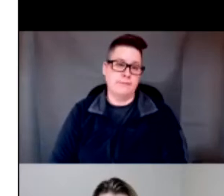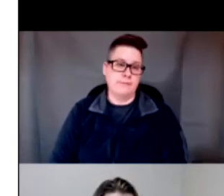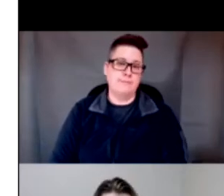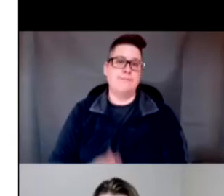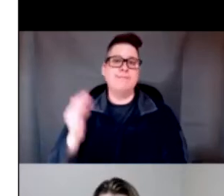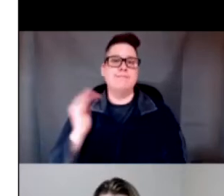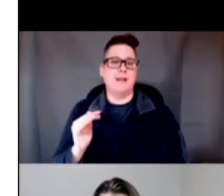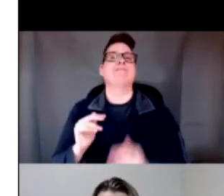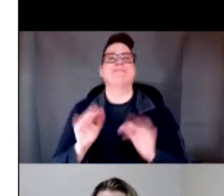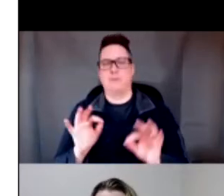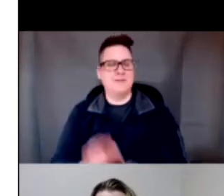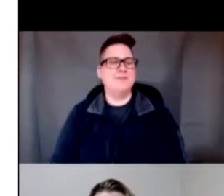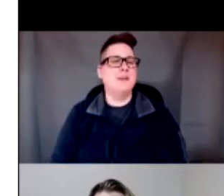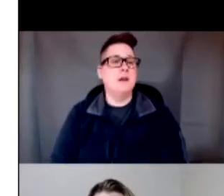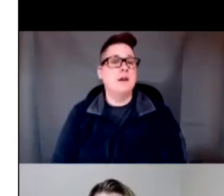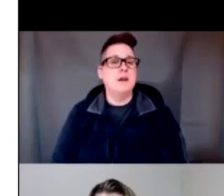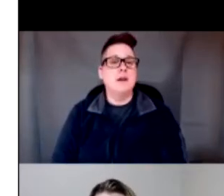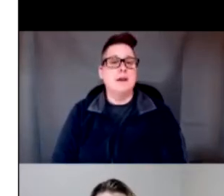Next slide. Oh, perfect.